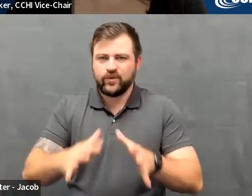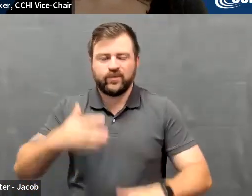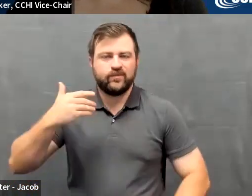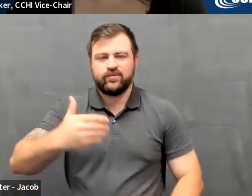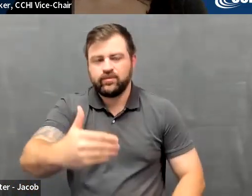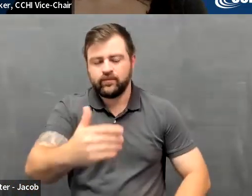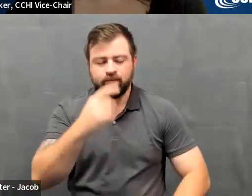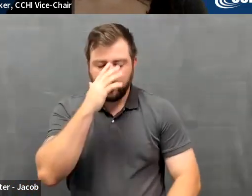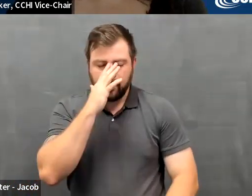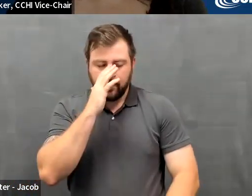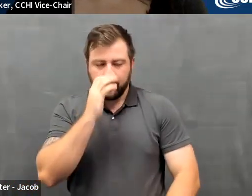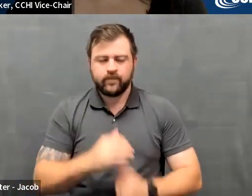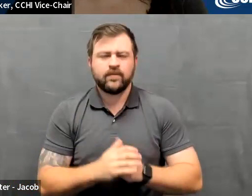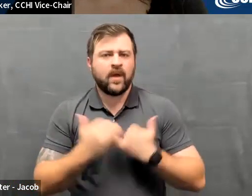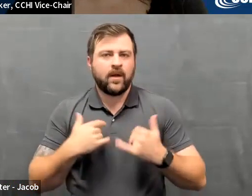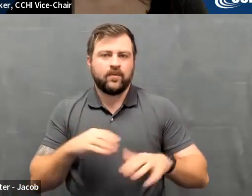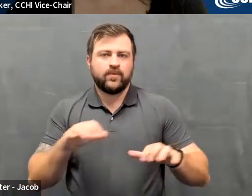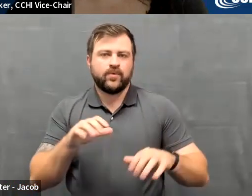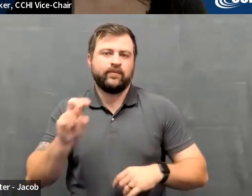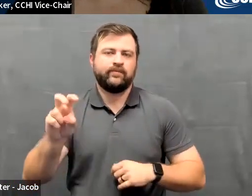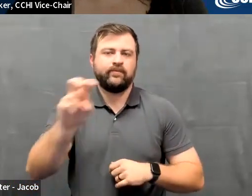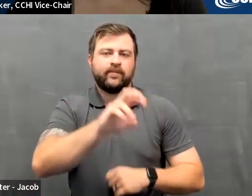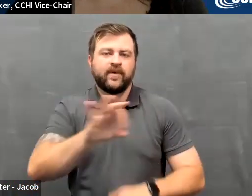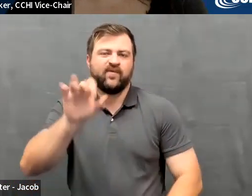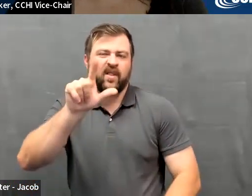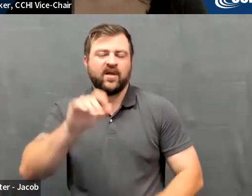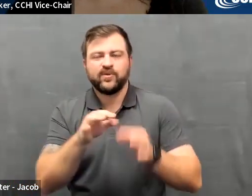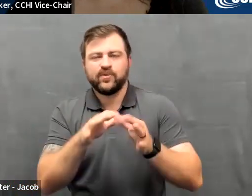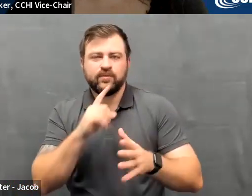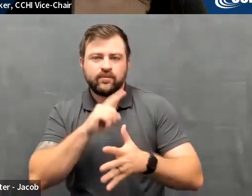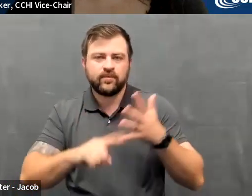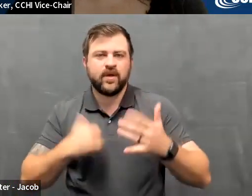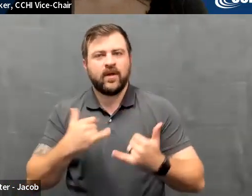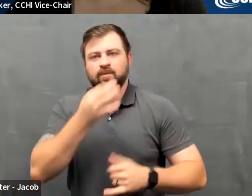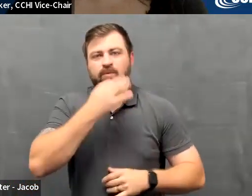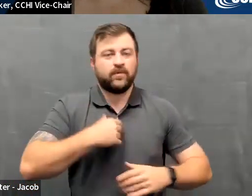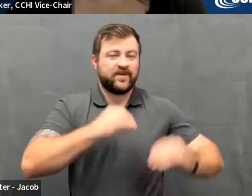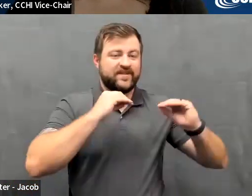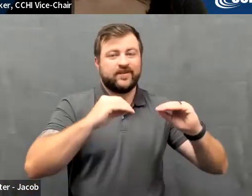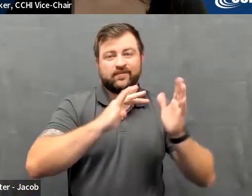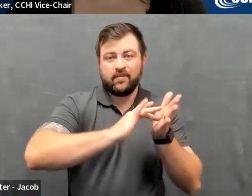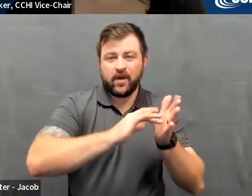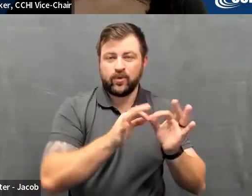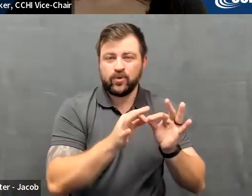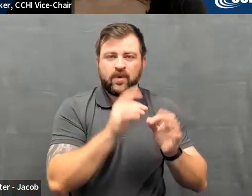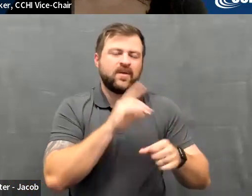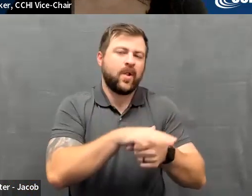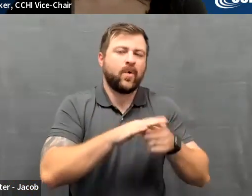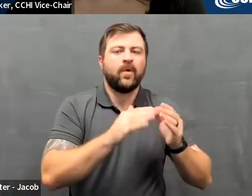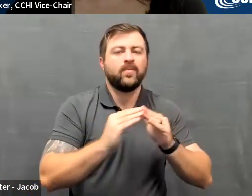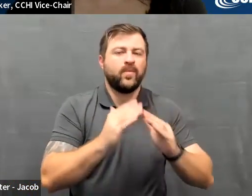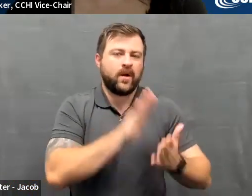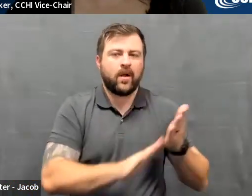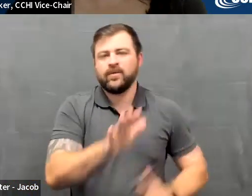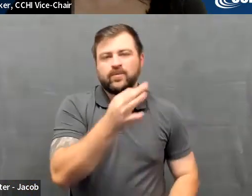now doing freelance interpreting still, and soon I will be teaching medical interpreting at the local community college.